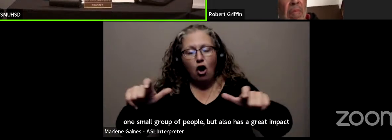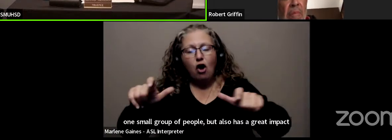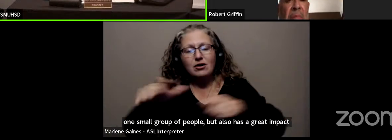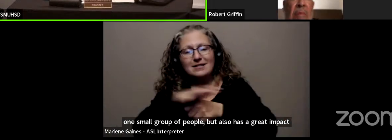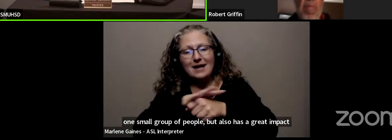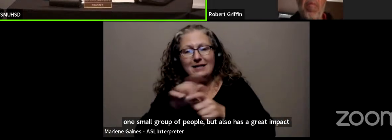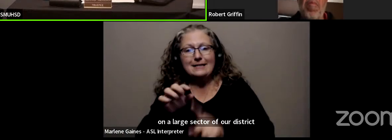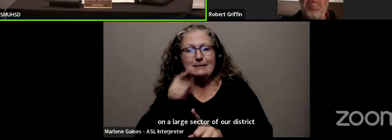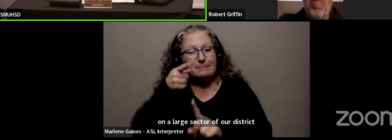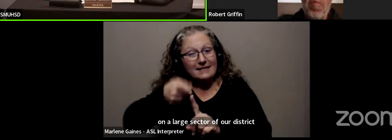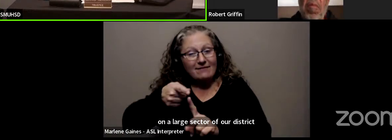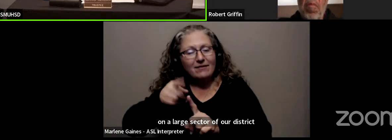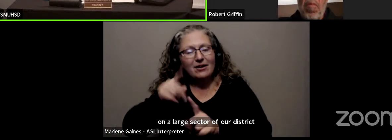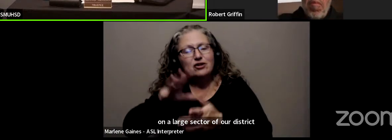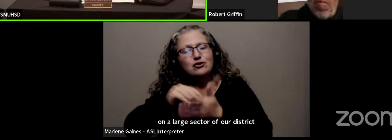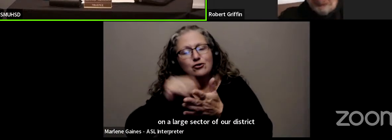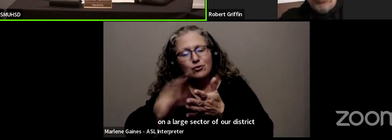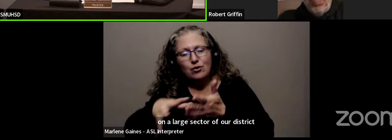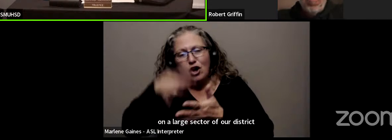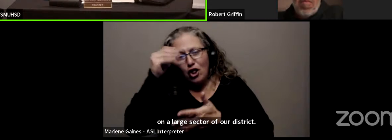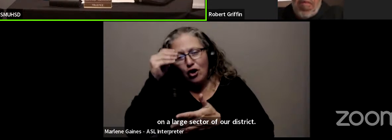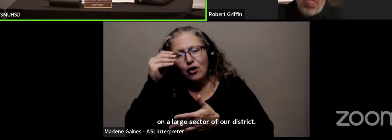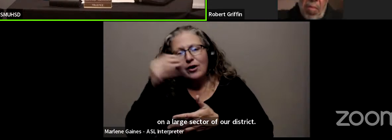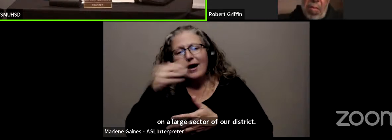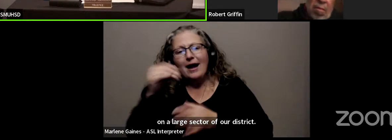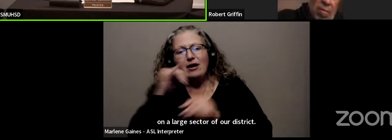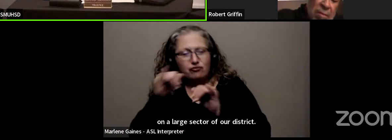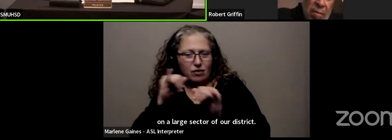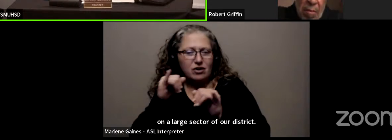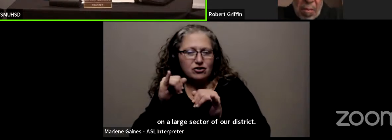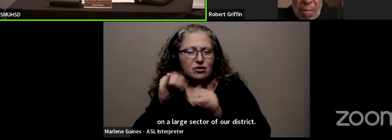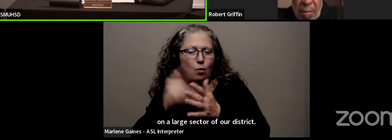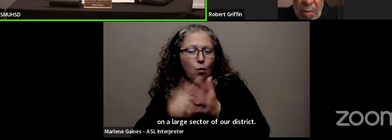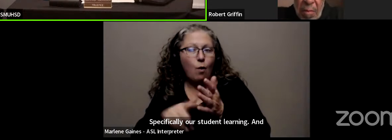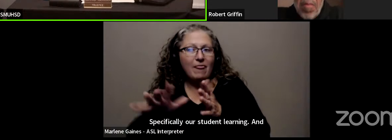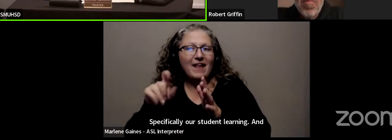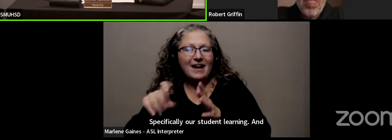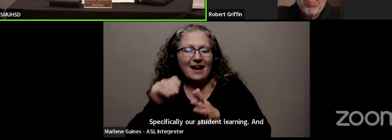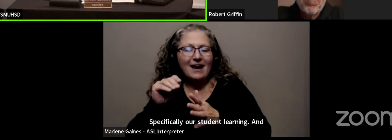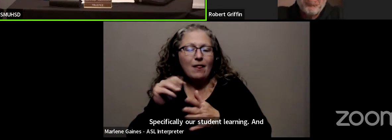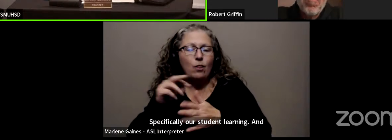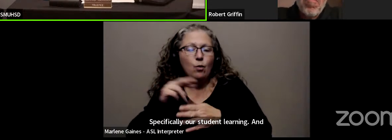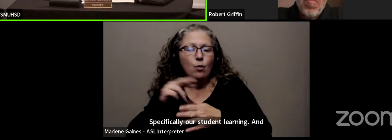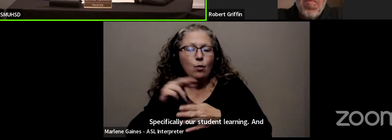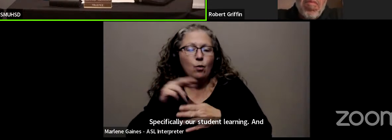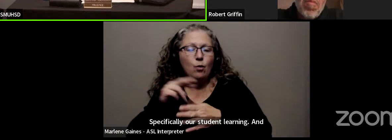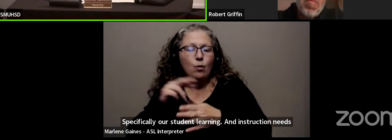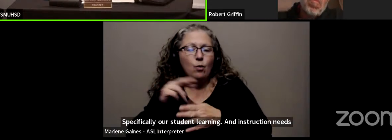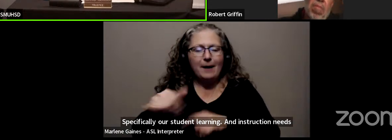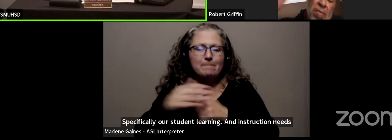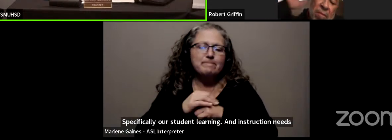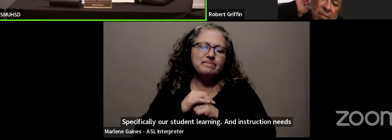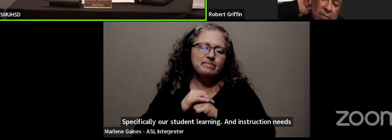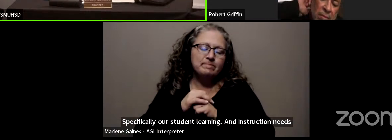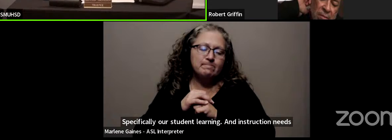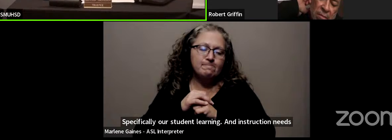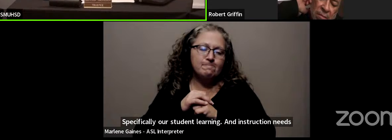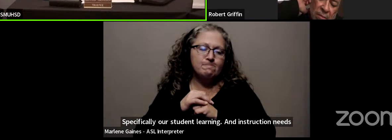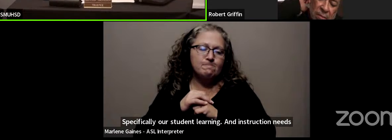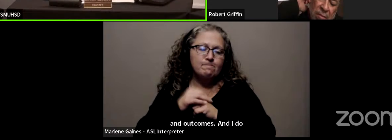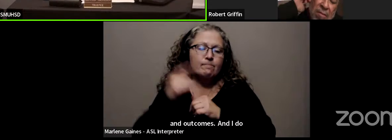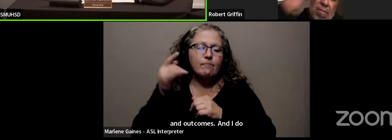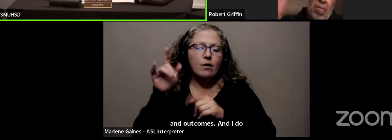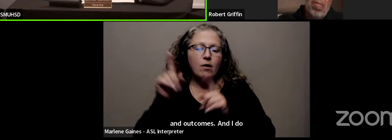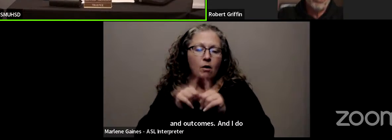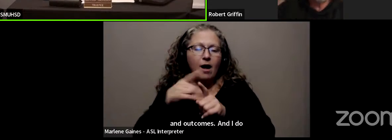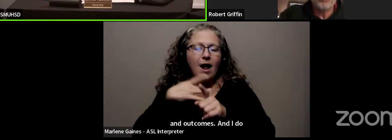specifically our student learning and instruction needs and outcomes. And I do like